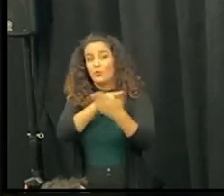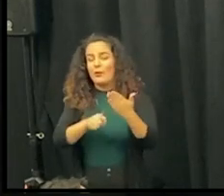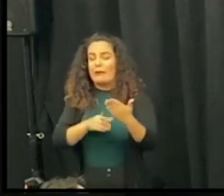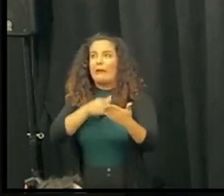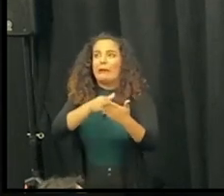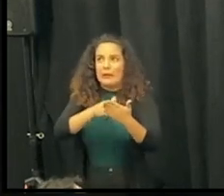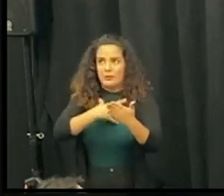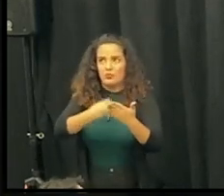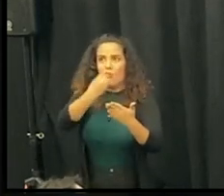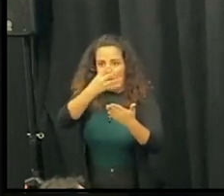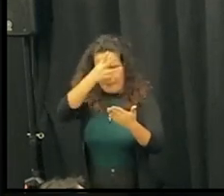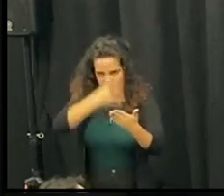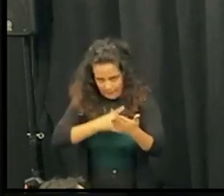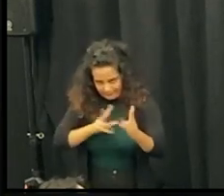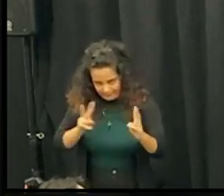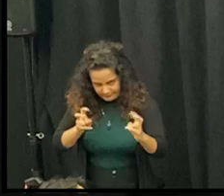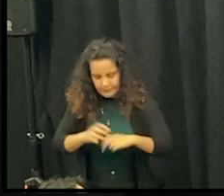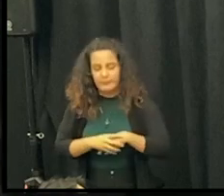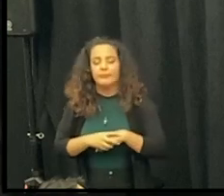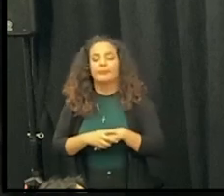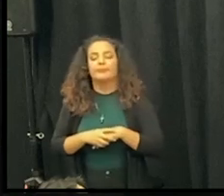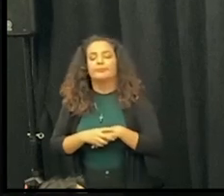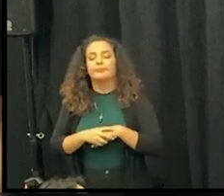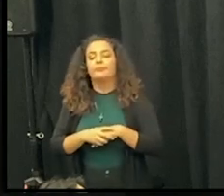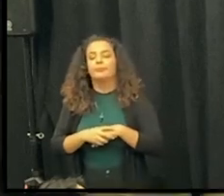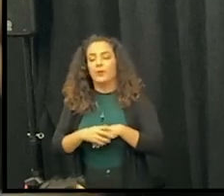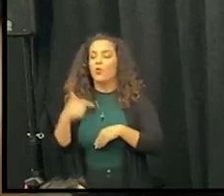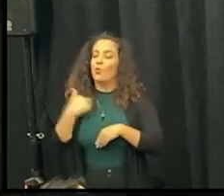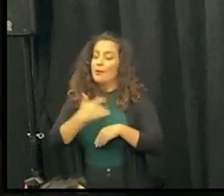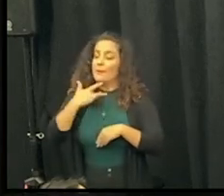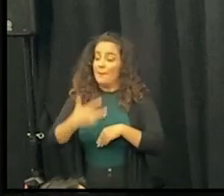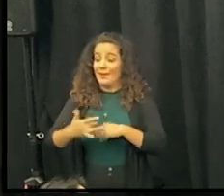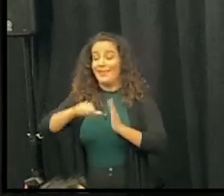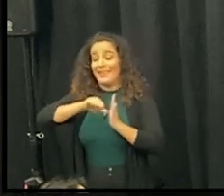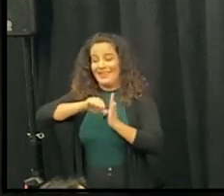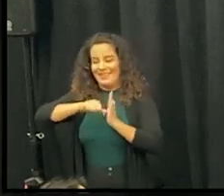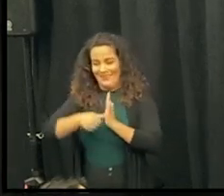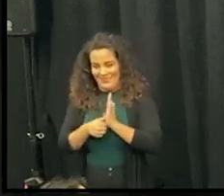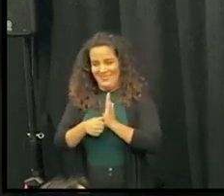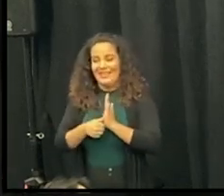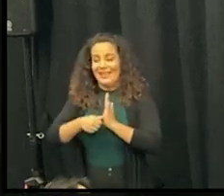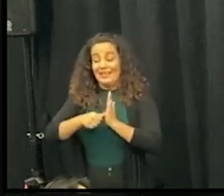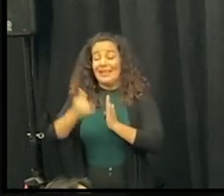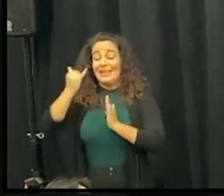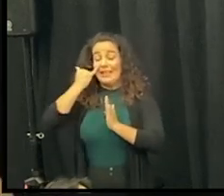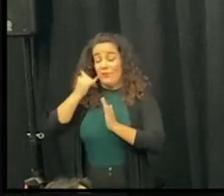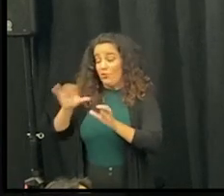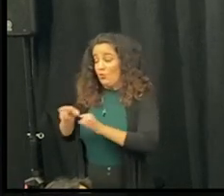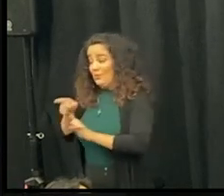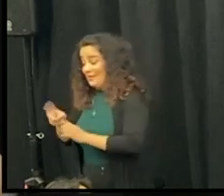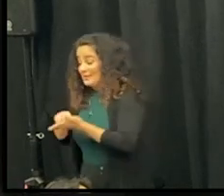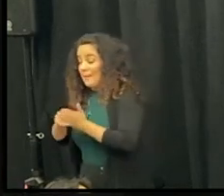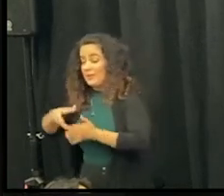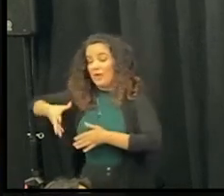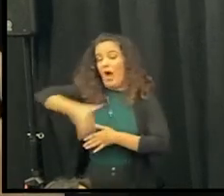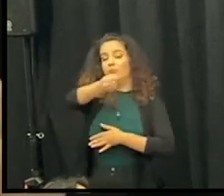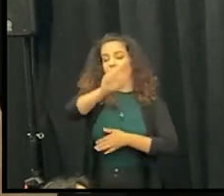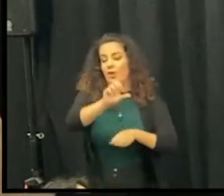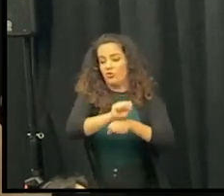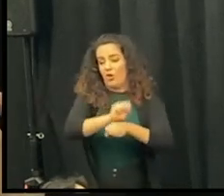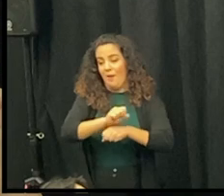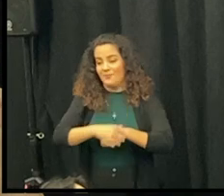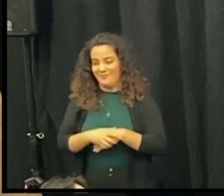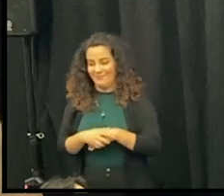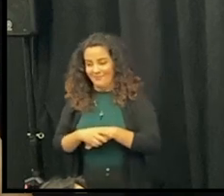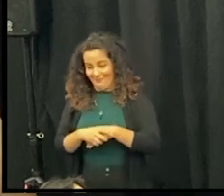you know, by putting the emphasis in this direction, you're taking it away from this direction. And we are very clear,